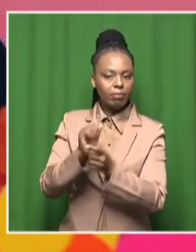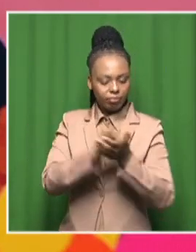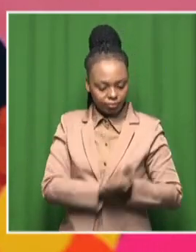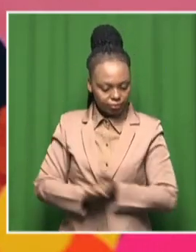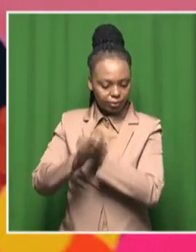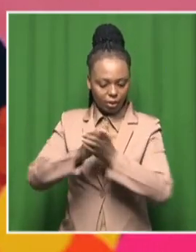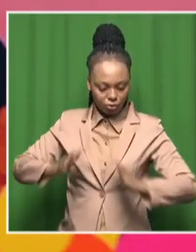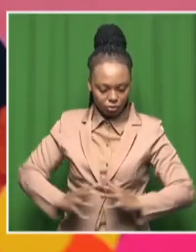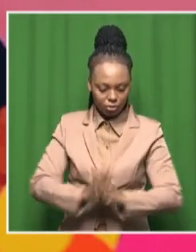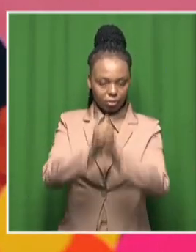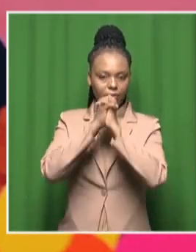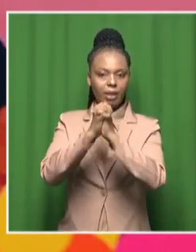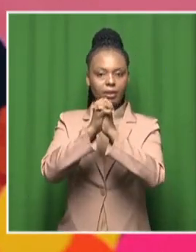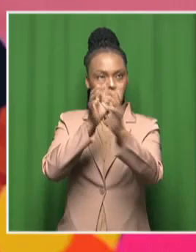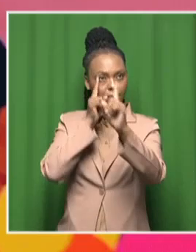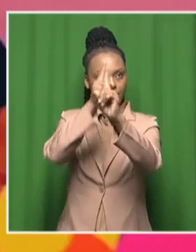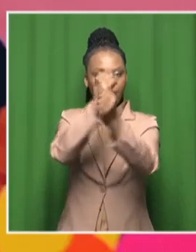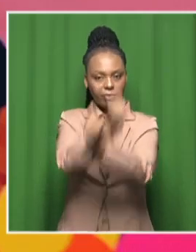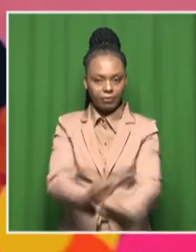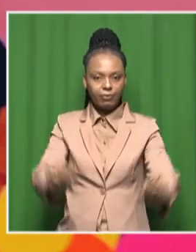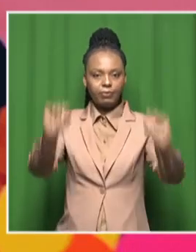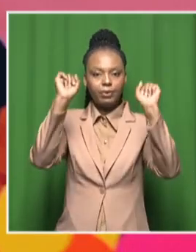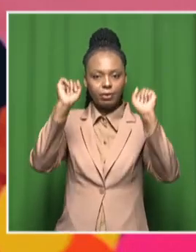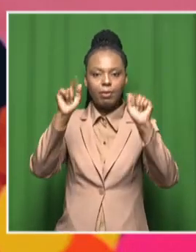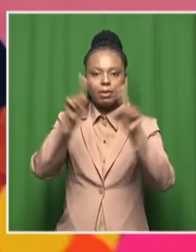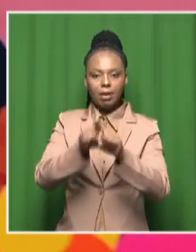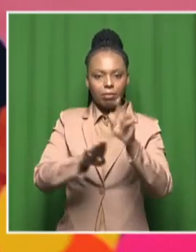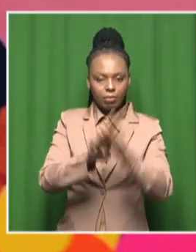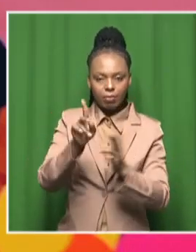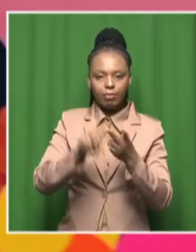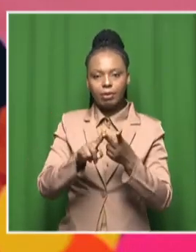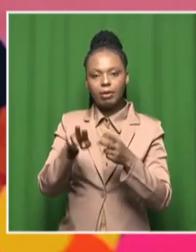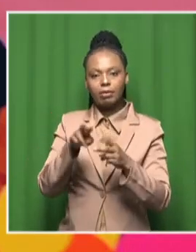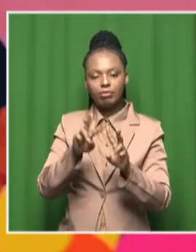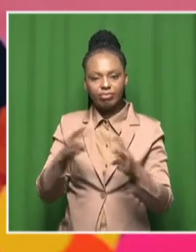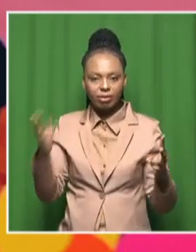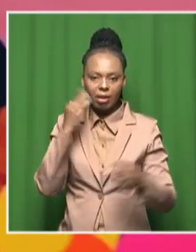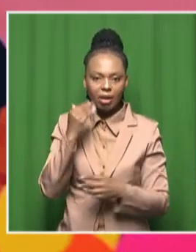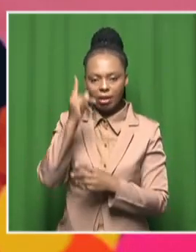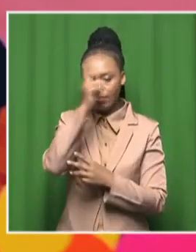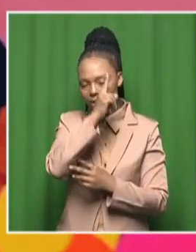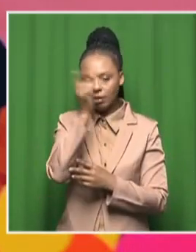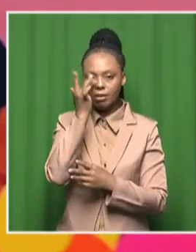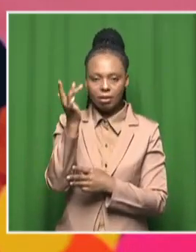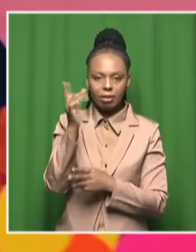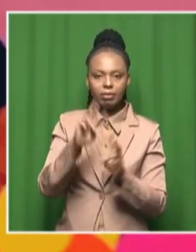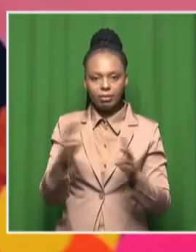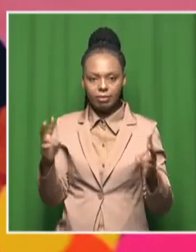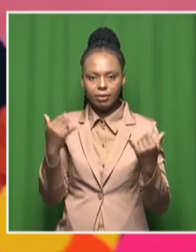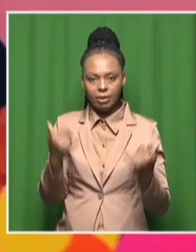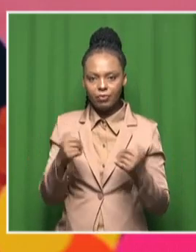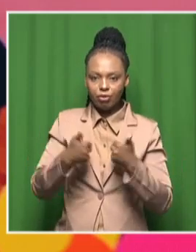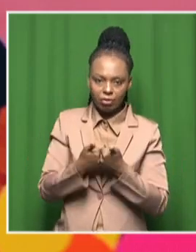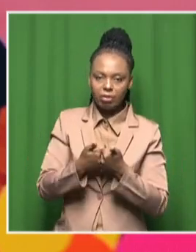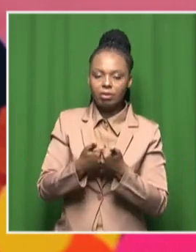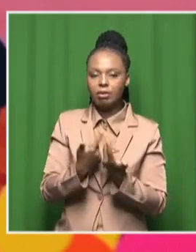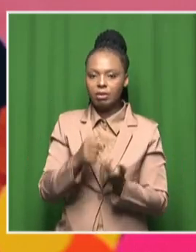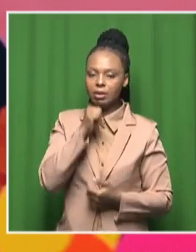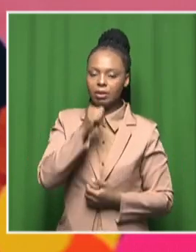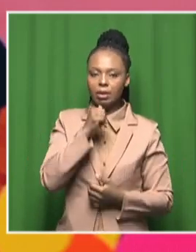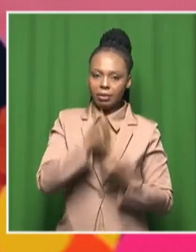to acknowledge the present-day progress of women and all races, religion and upbringing, despite the challenges faced. On